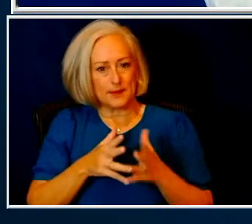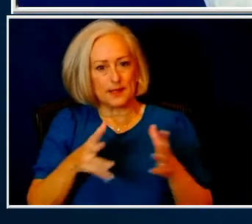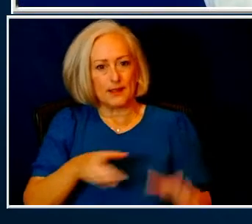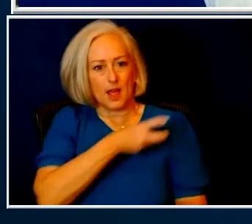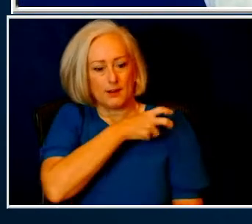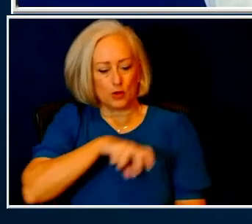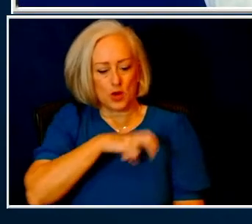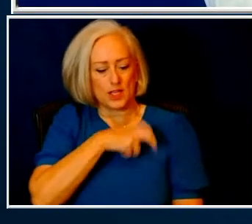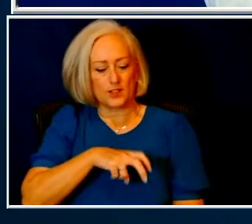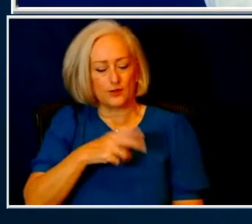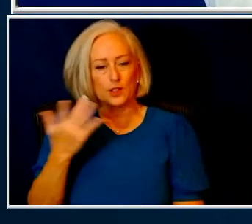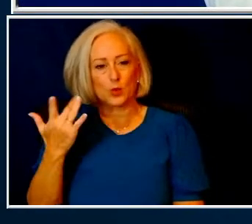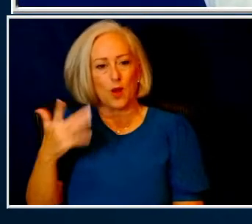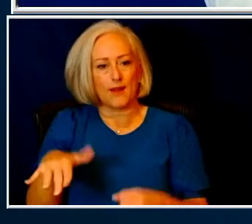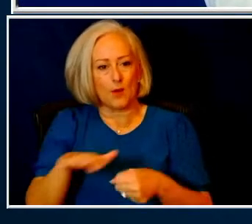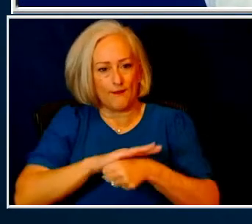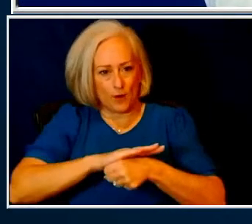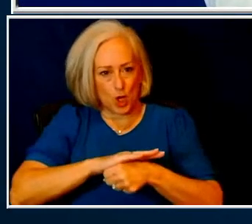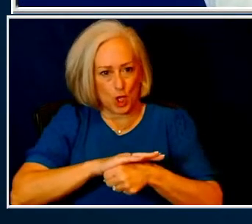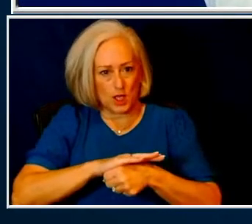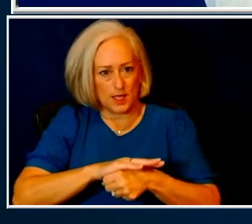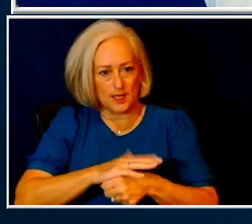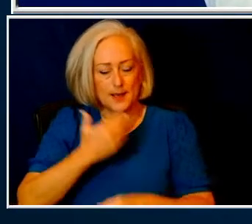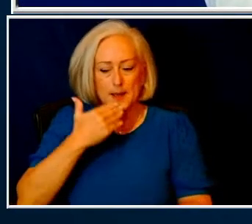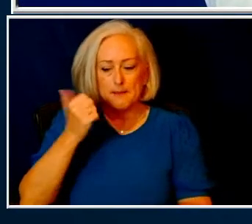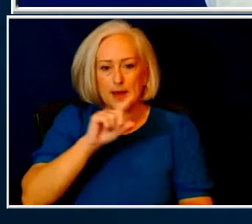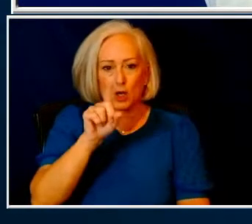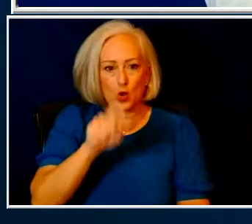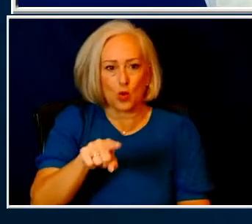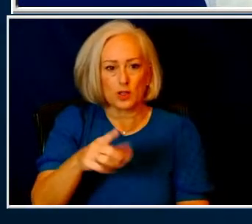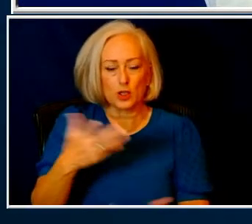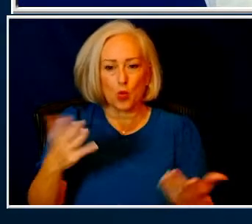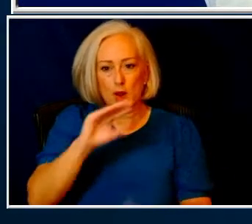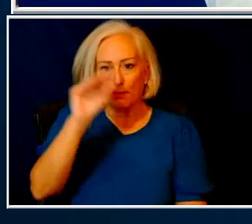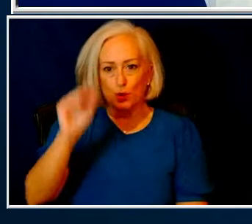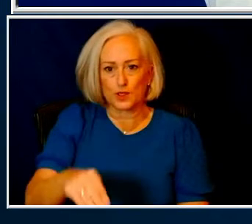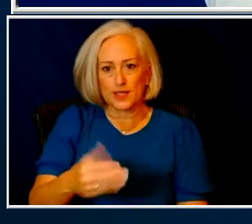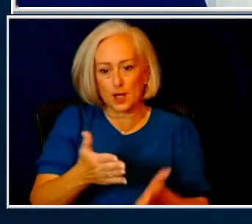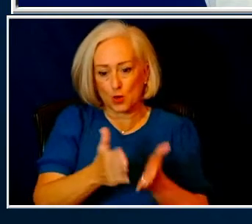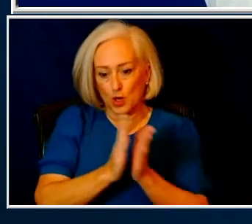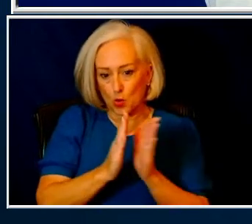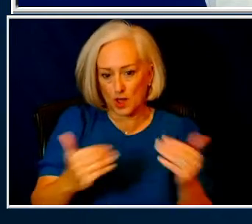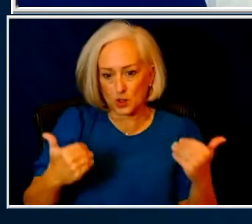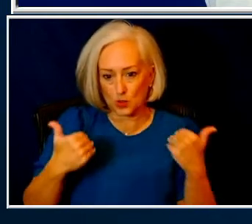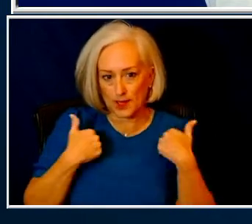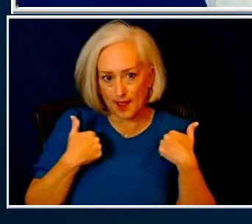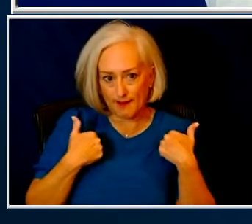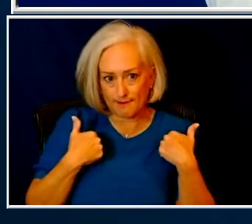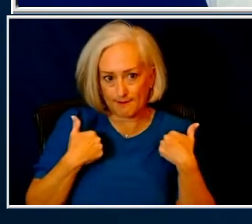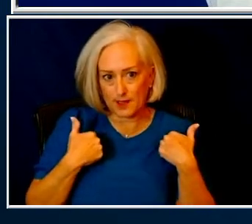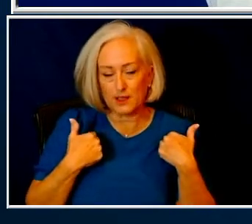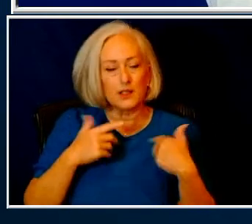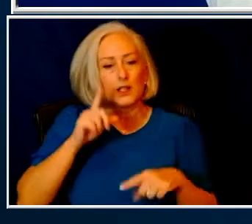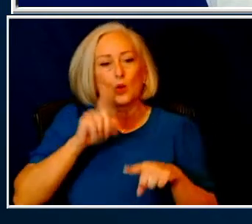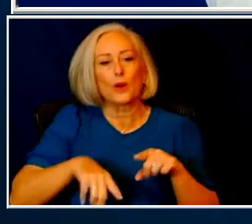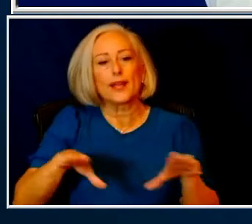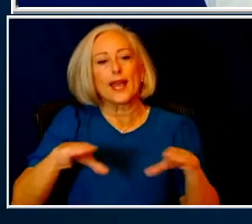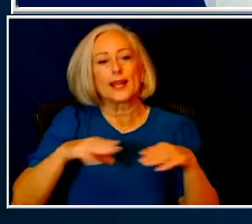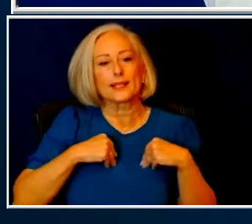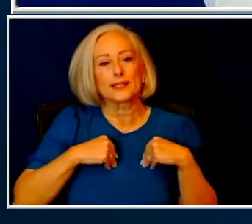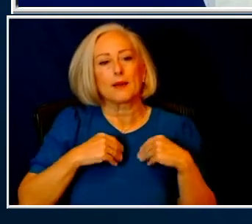better question might be what percentage requests do we have? But we don't get to take all of the transfers we want because of the census